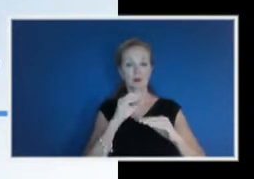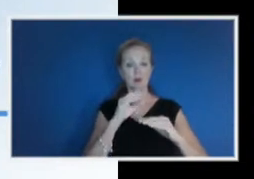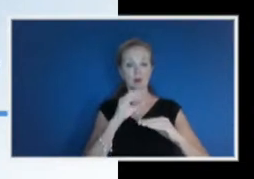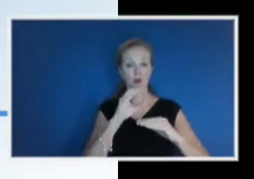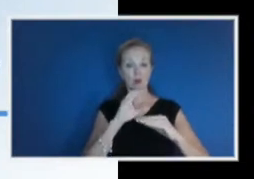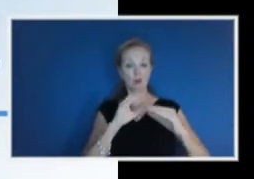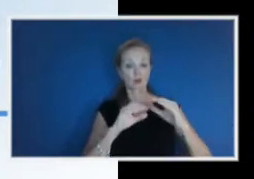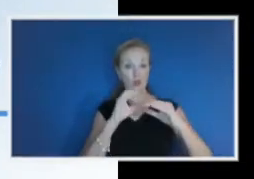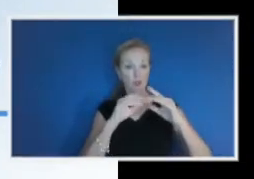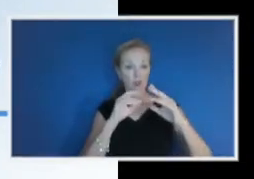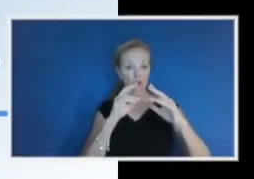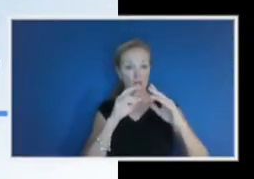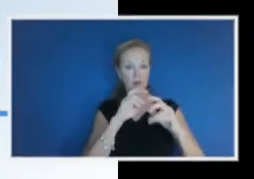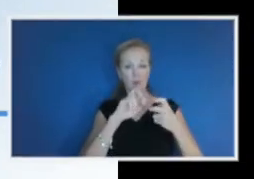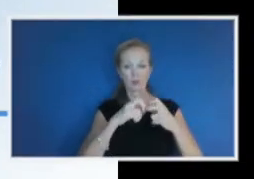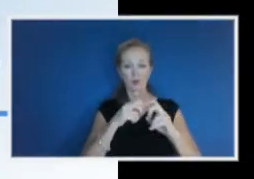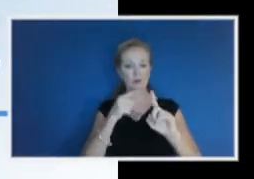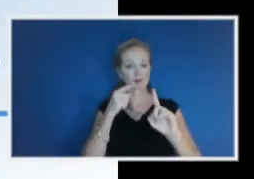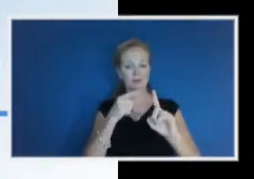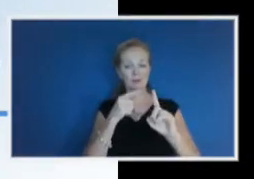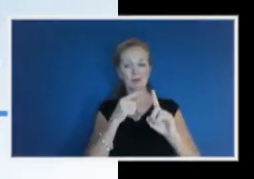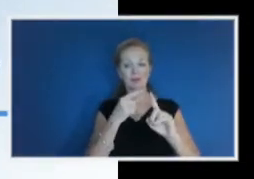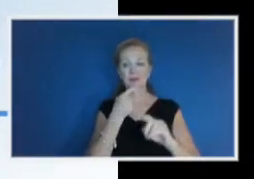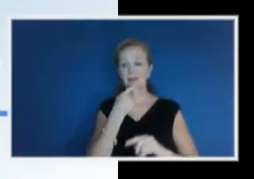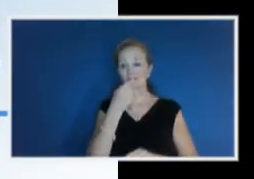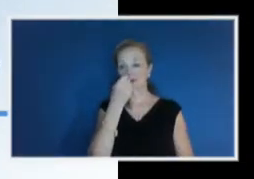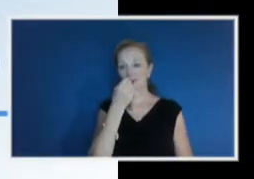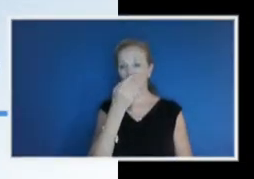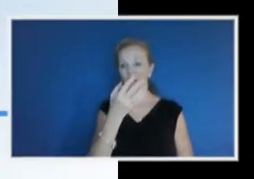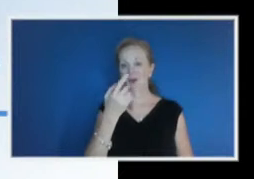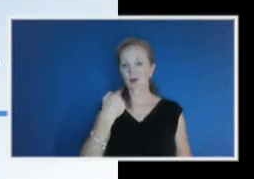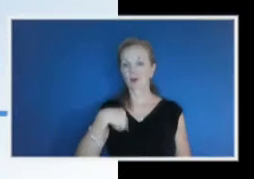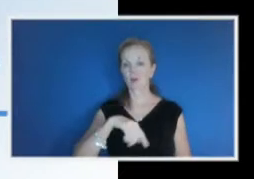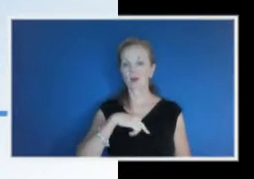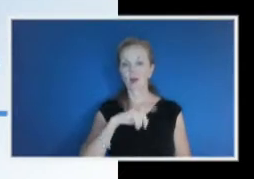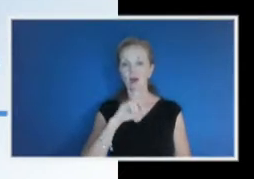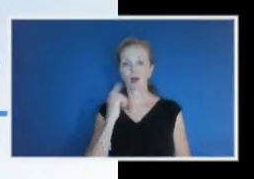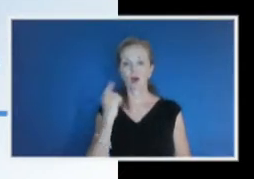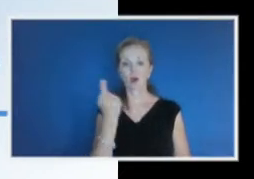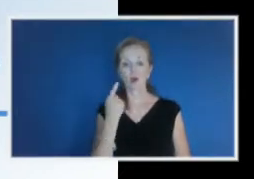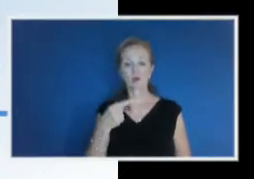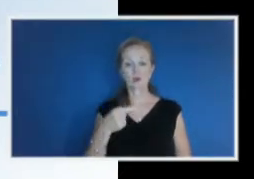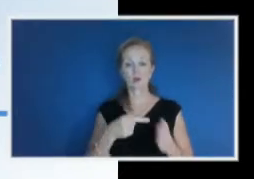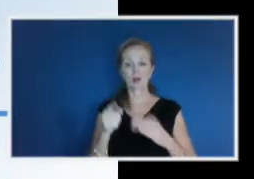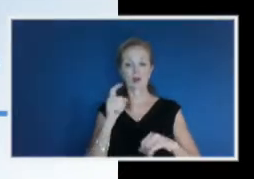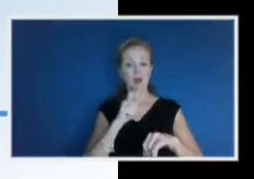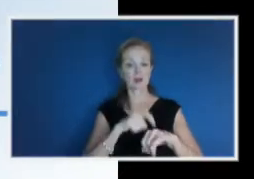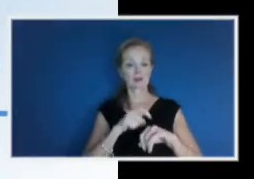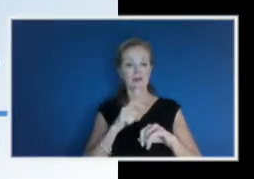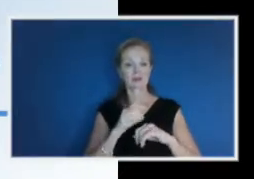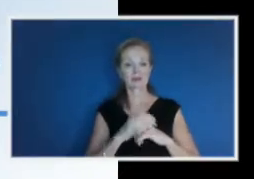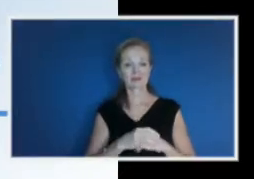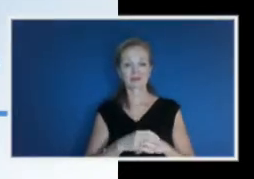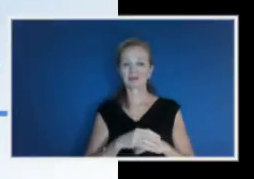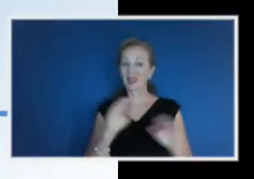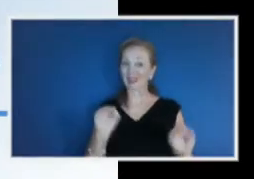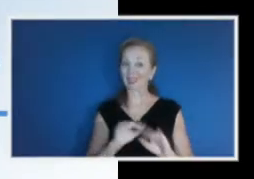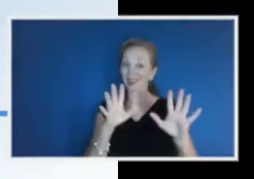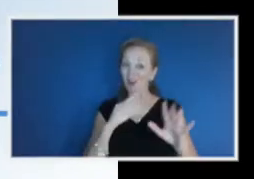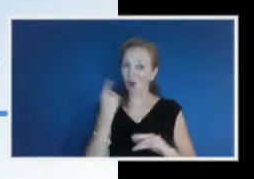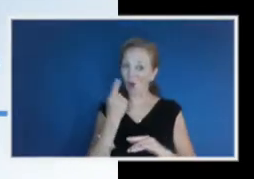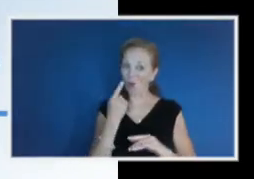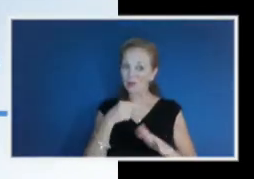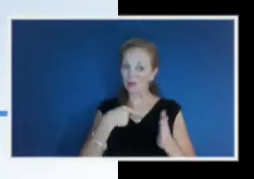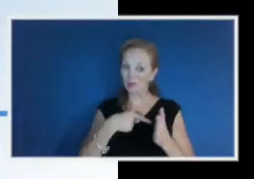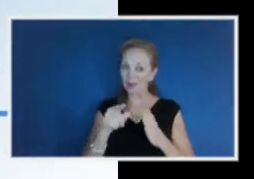problem, period. And let me say right here, right now, that we always got paid on time. No problems there. So let me be real clear about that.